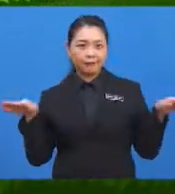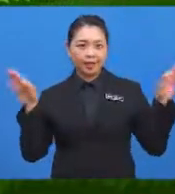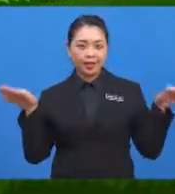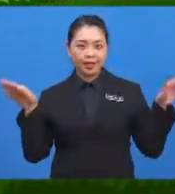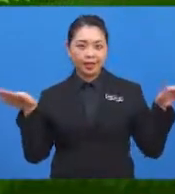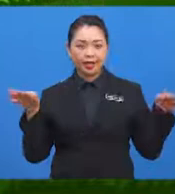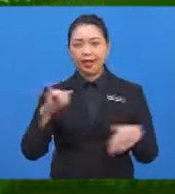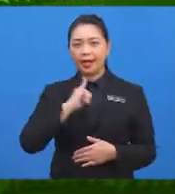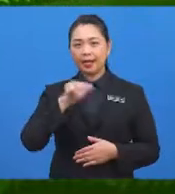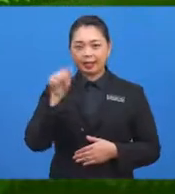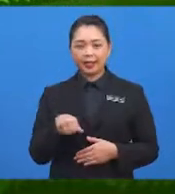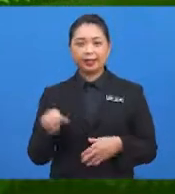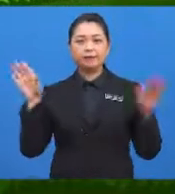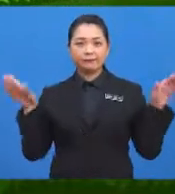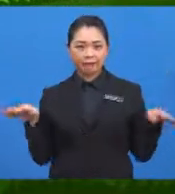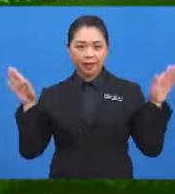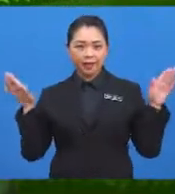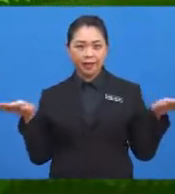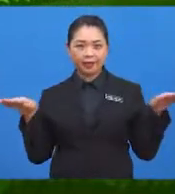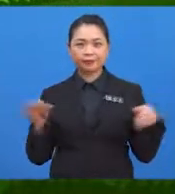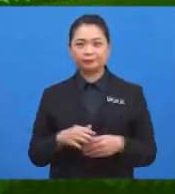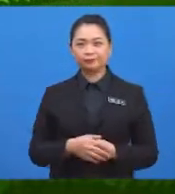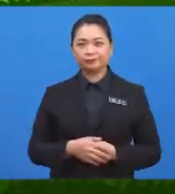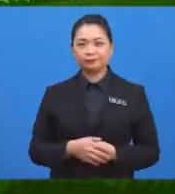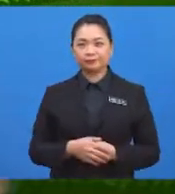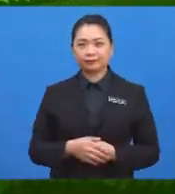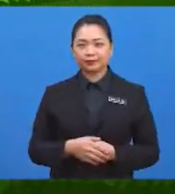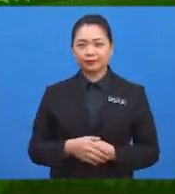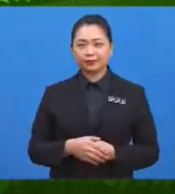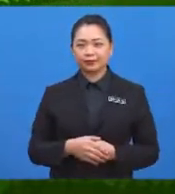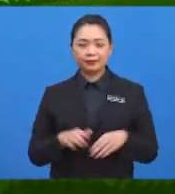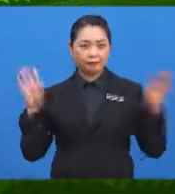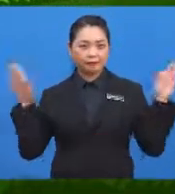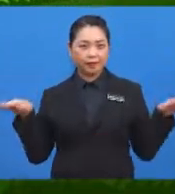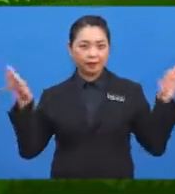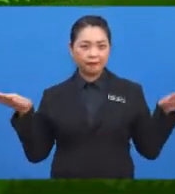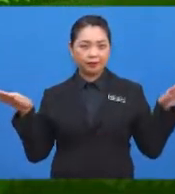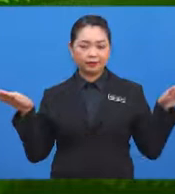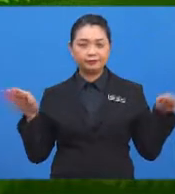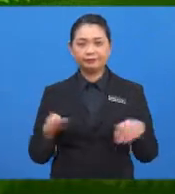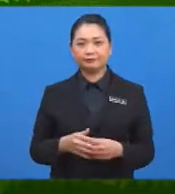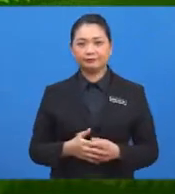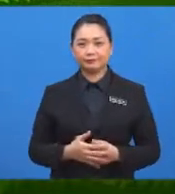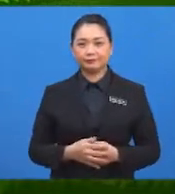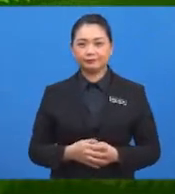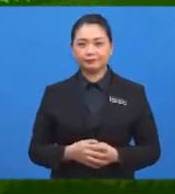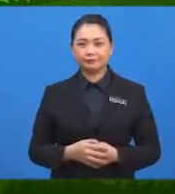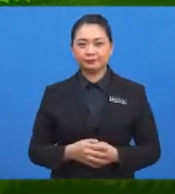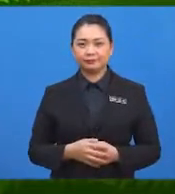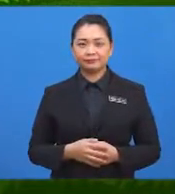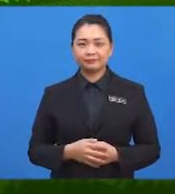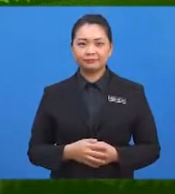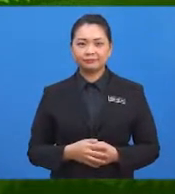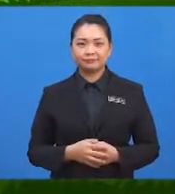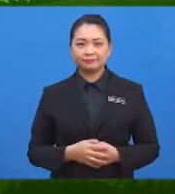can fly. Fly, I can fly. Fly, fly, fly, fly, fly, fly, fly, I can